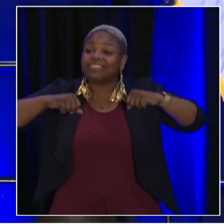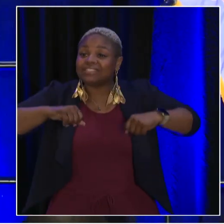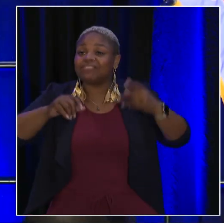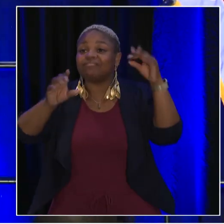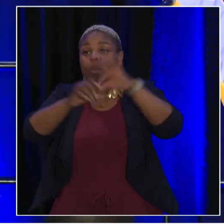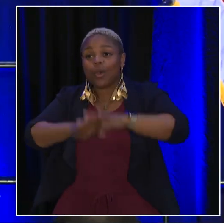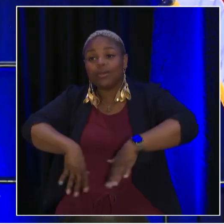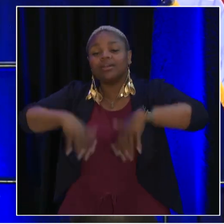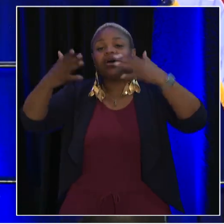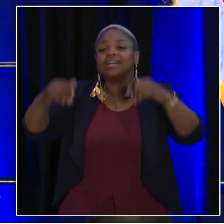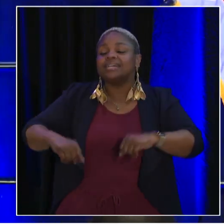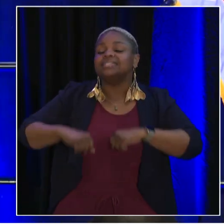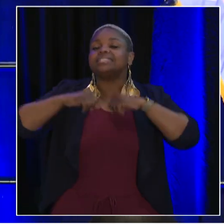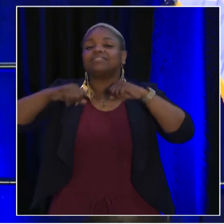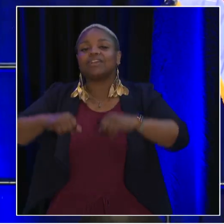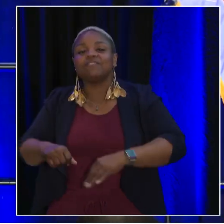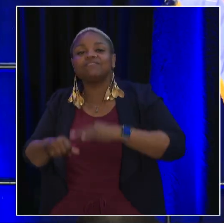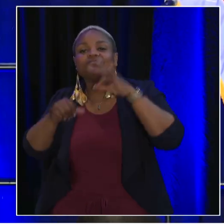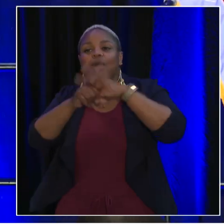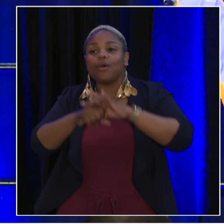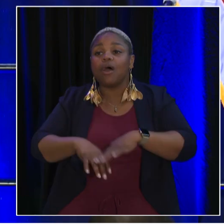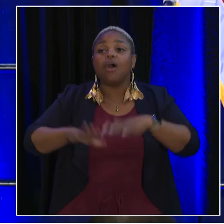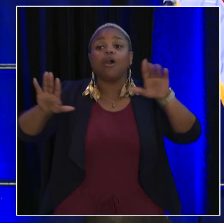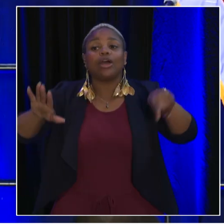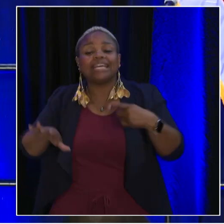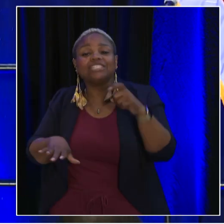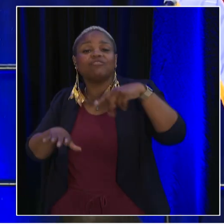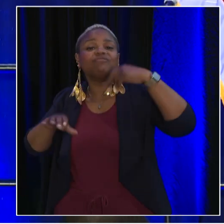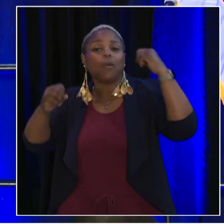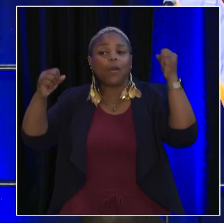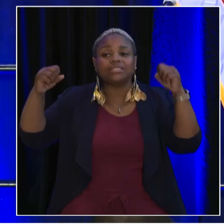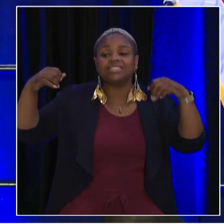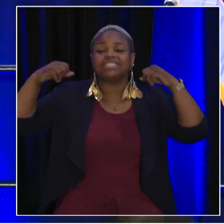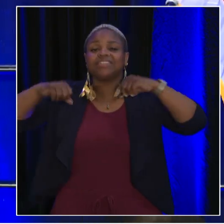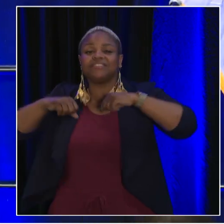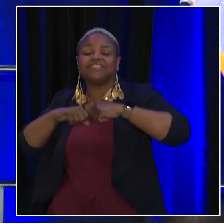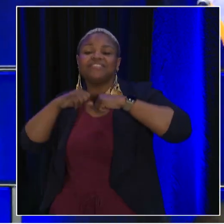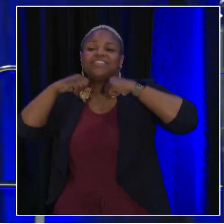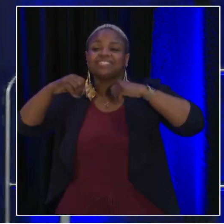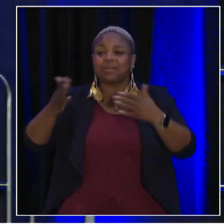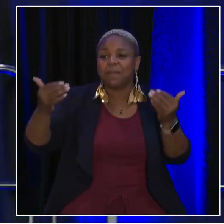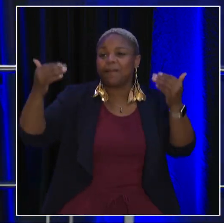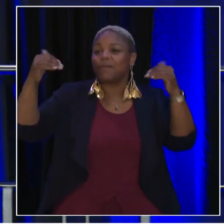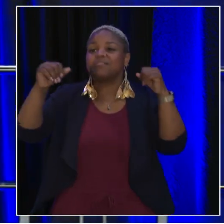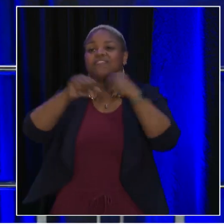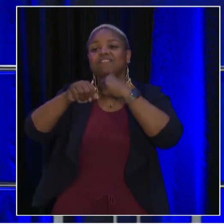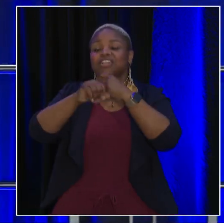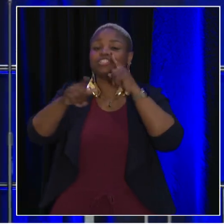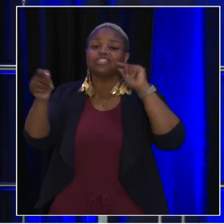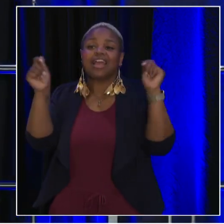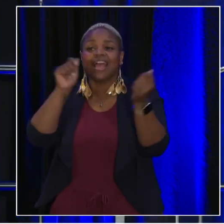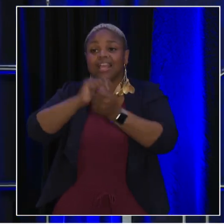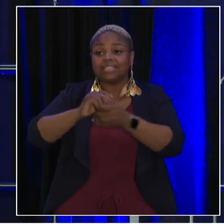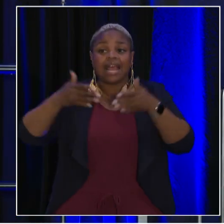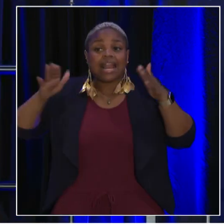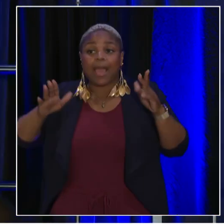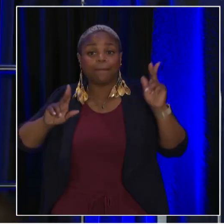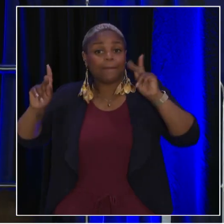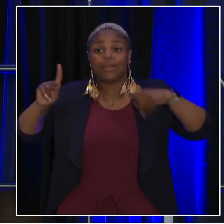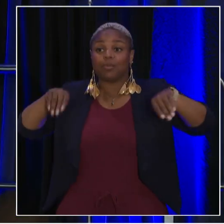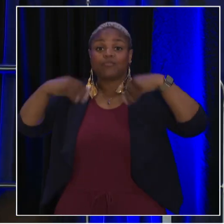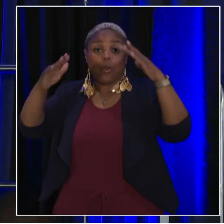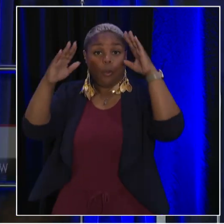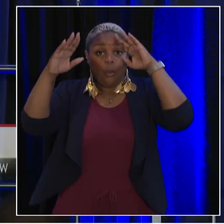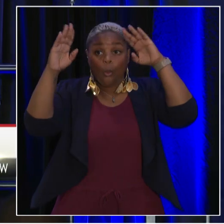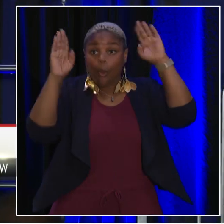this. Defend the vote. Hey, we all need a voice to defend the vote. Let's fight for change, never give up hope. Hey, we all need